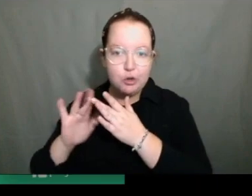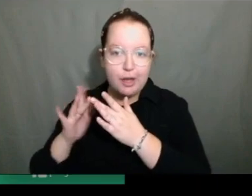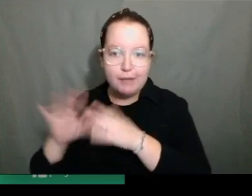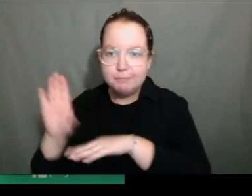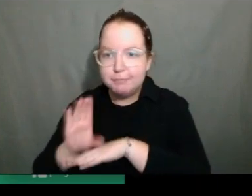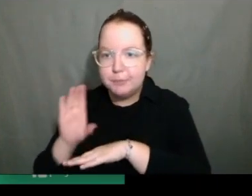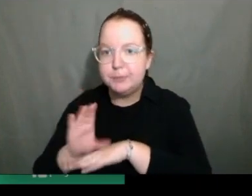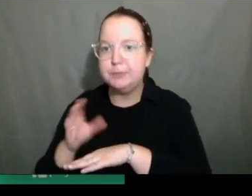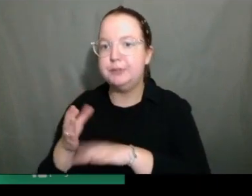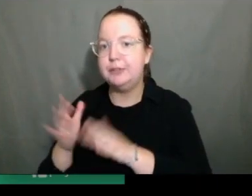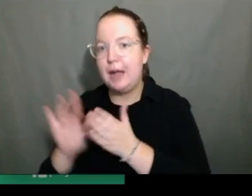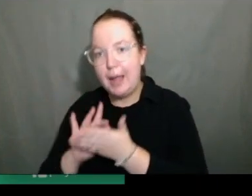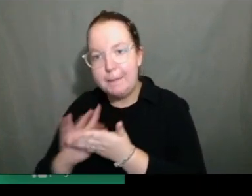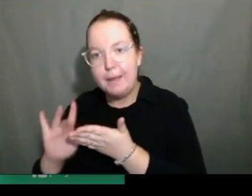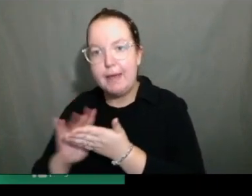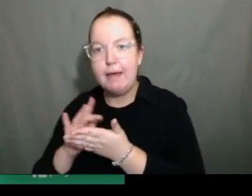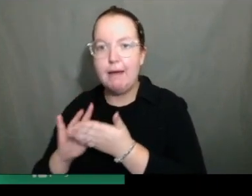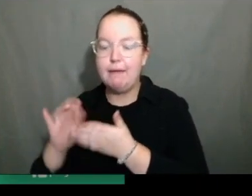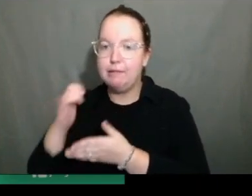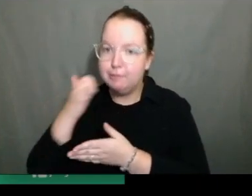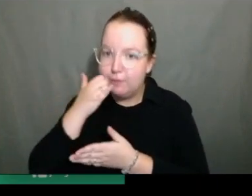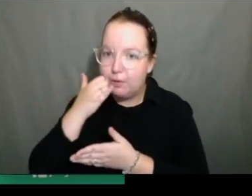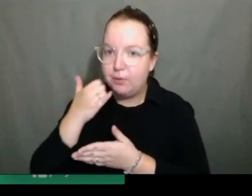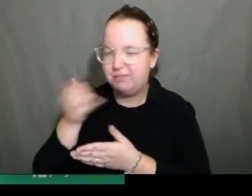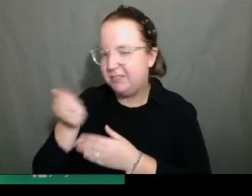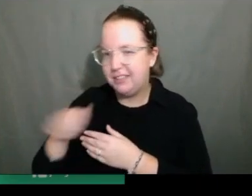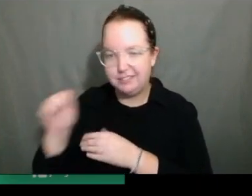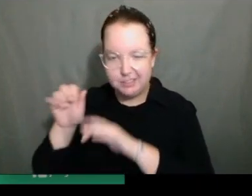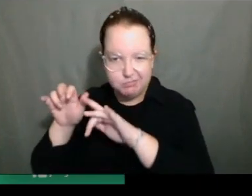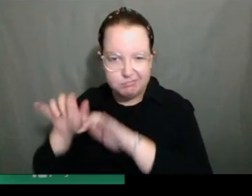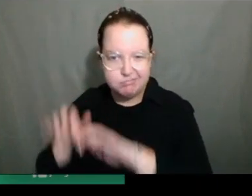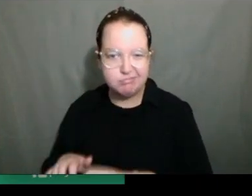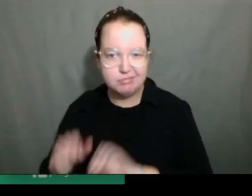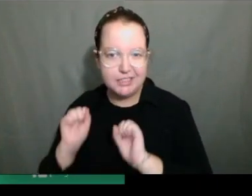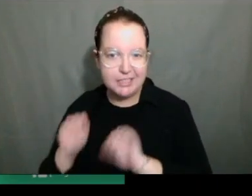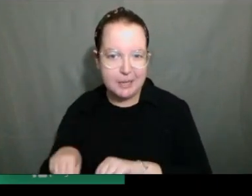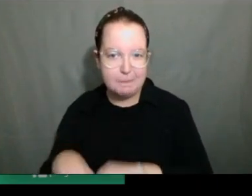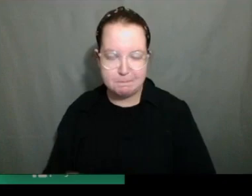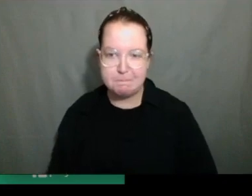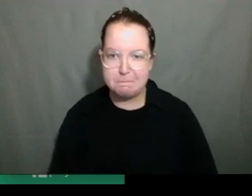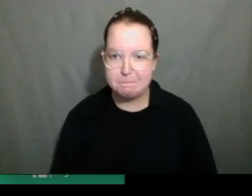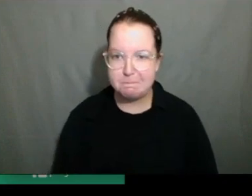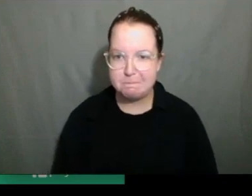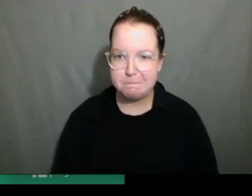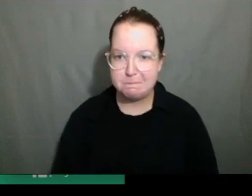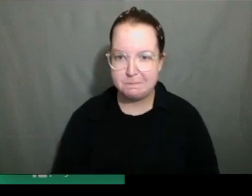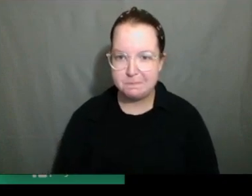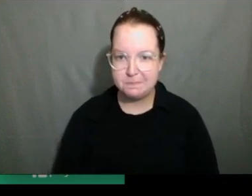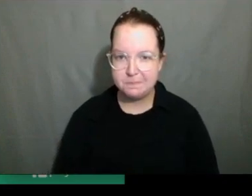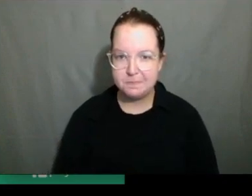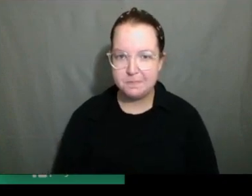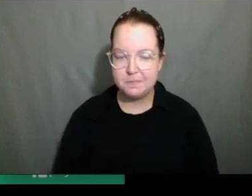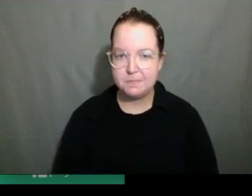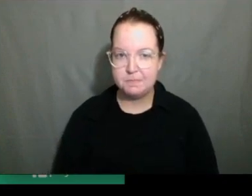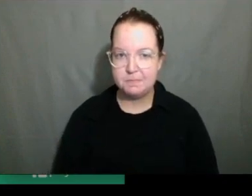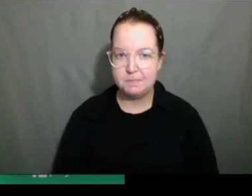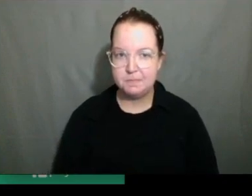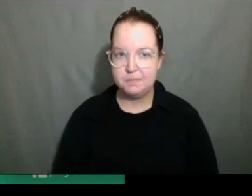have. So if you do not have a smartphone, you can do all of this through your computer, tablet, anything with internet access.